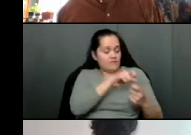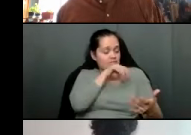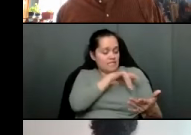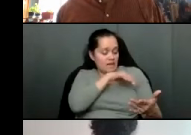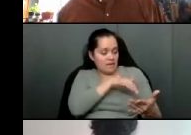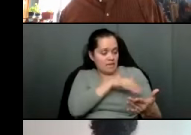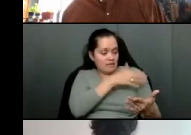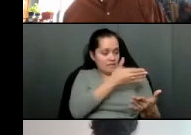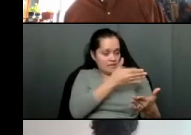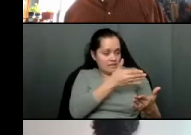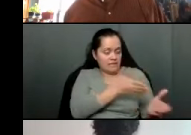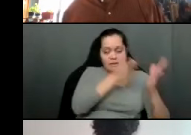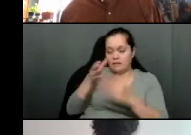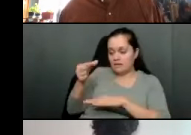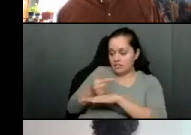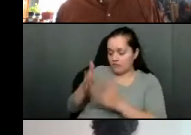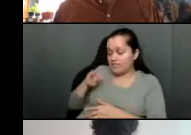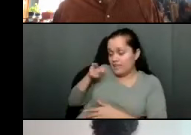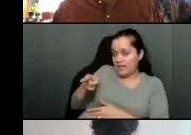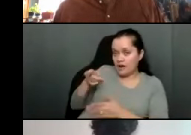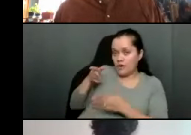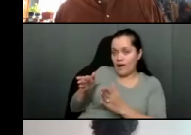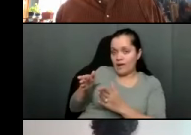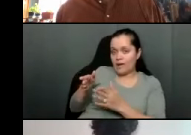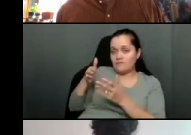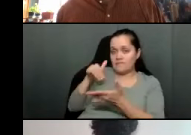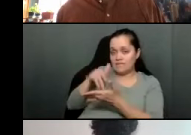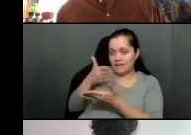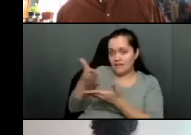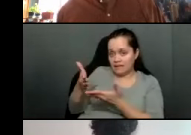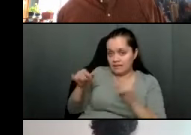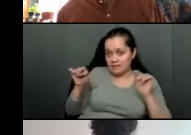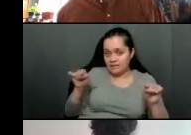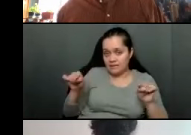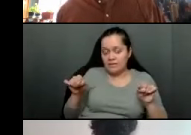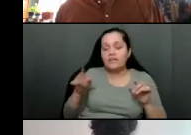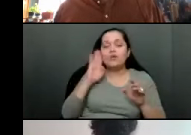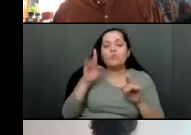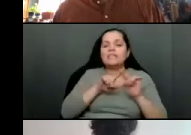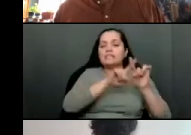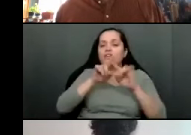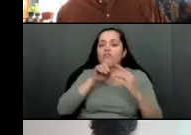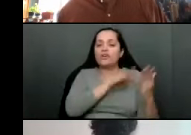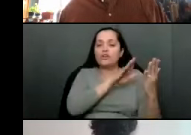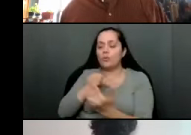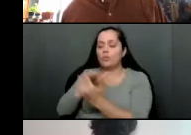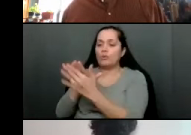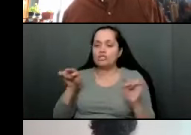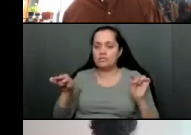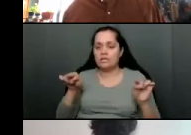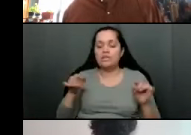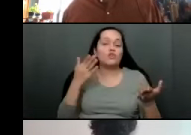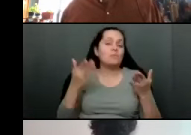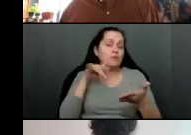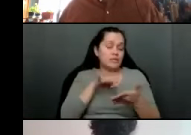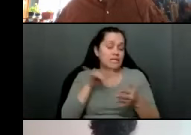studying things. Geographers have their own ways of studying things. There's going to be different approaches. So they might study